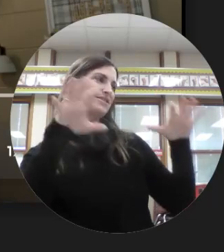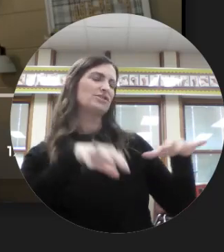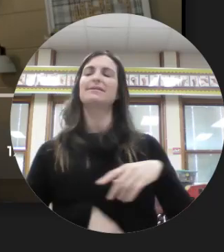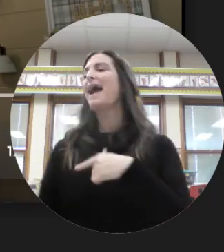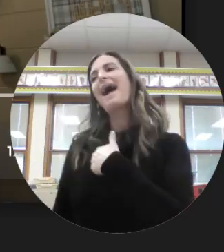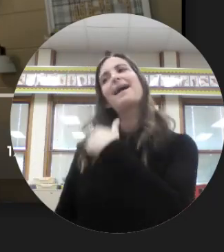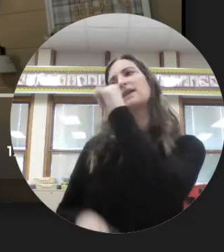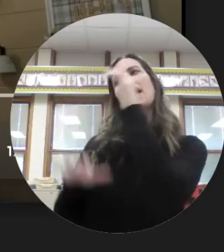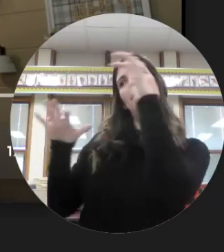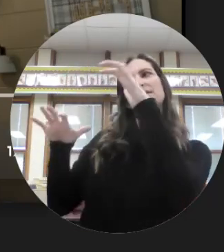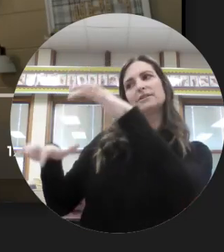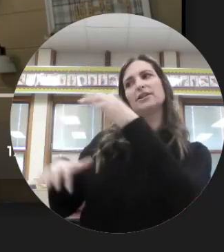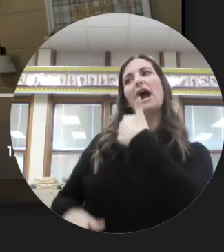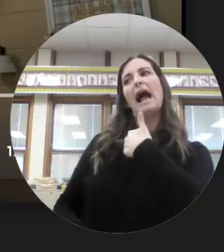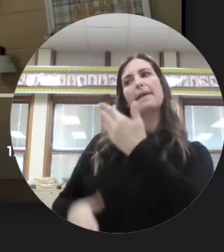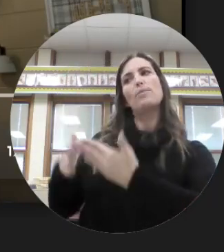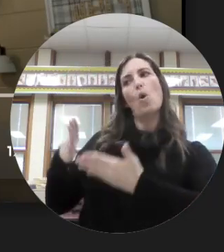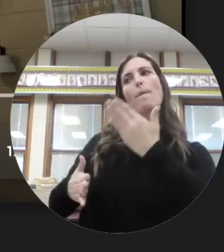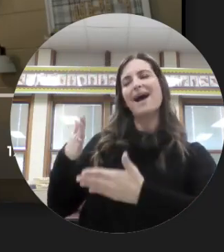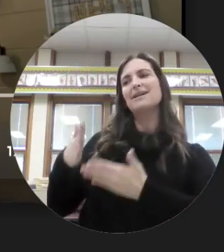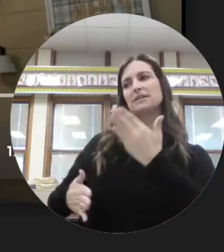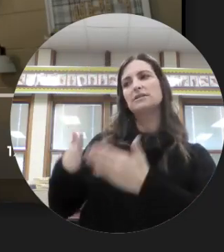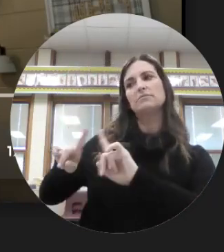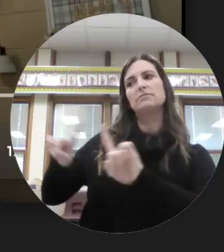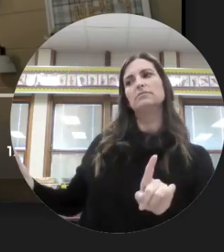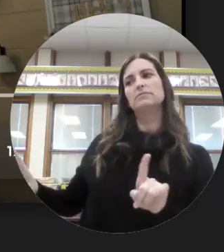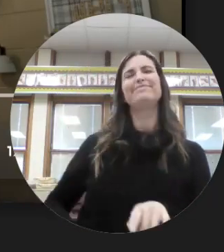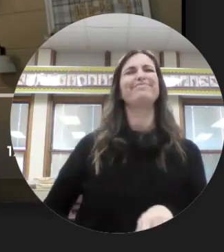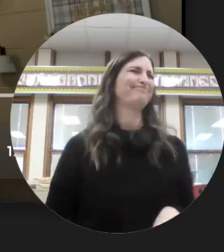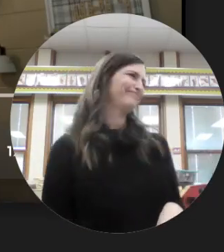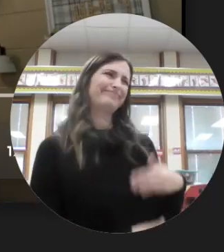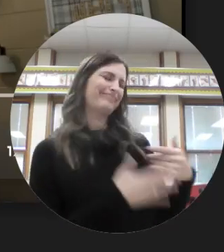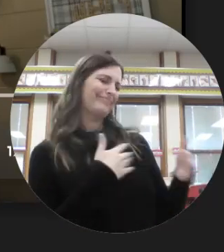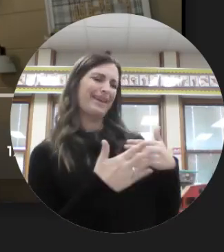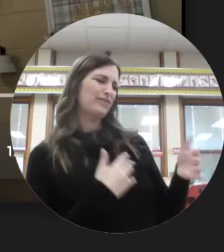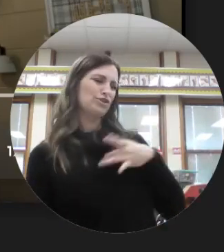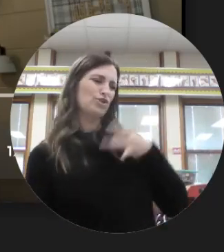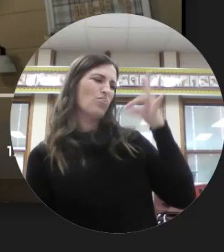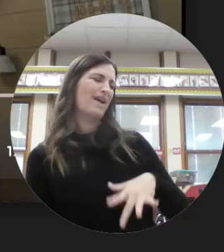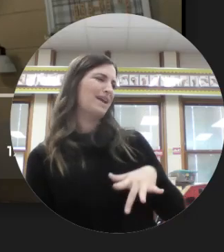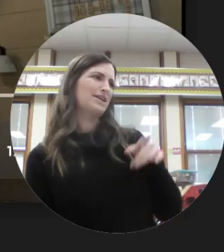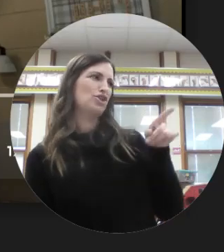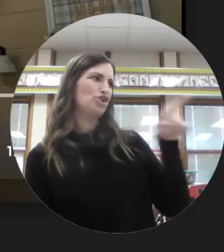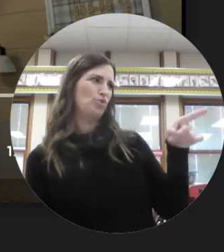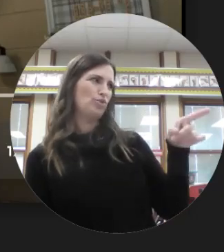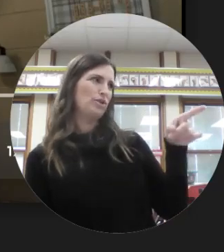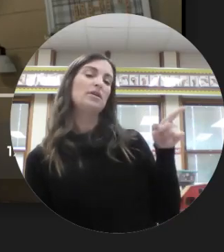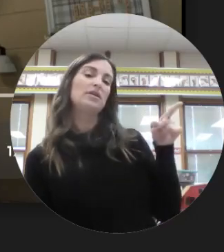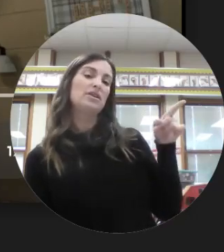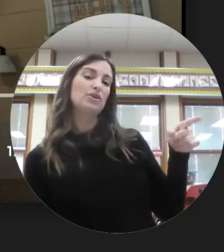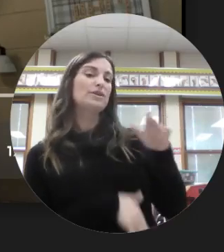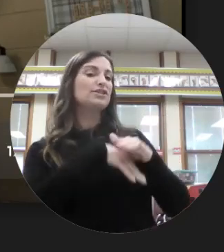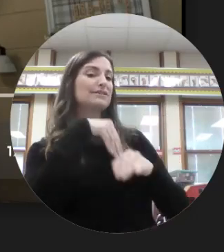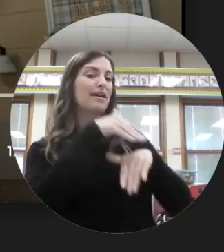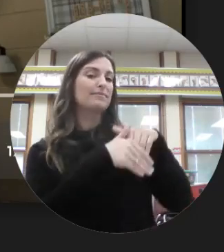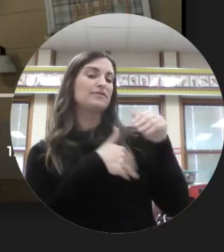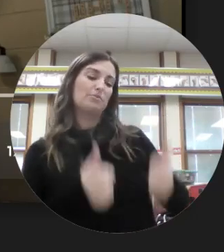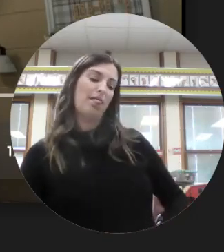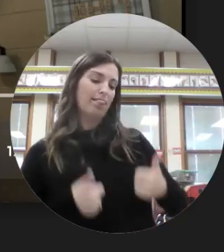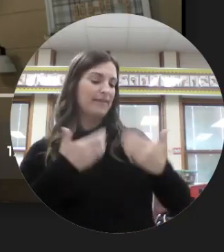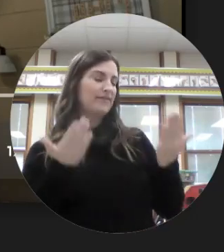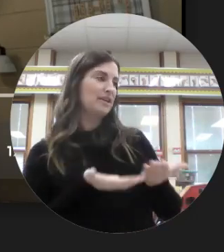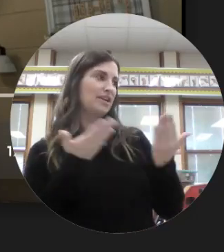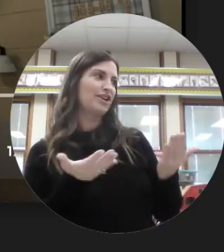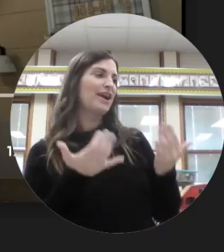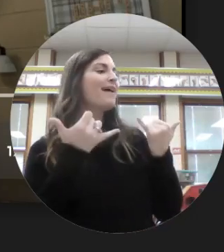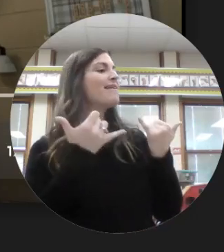not a monster. I am a robot. Whatever you are, we don't like you, said Thorn. We hear you've become very comfortable on our island, said Nettle. Now